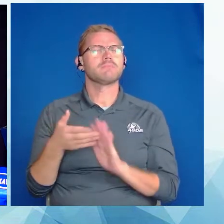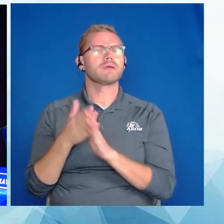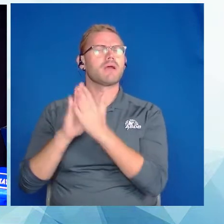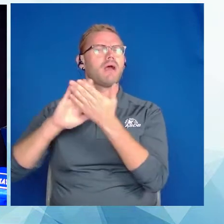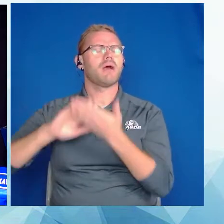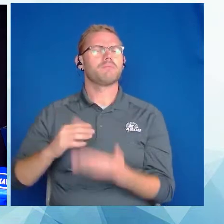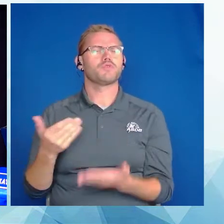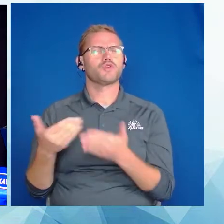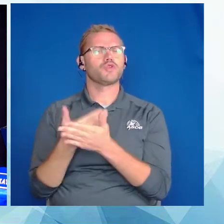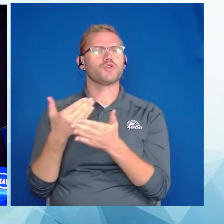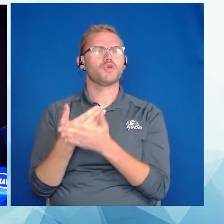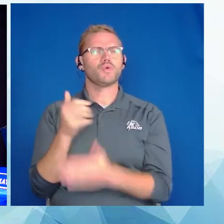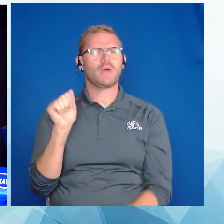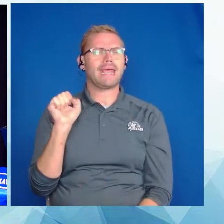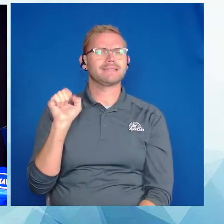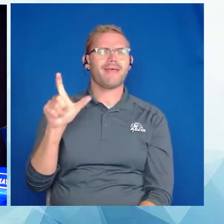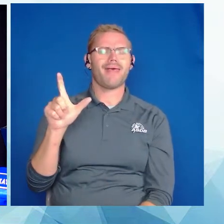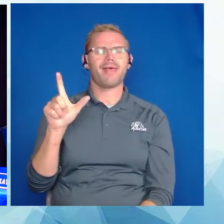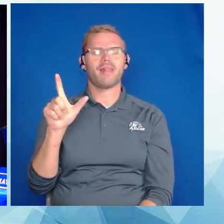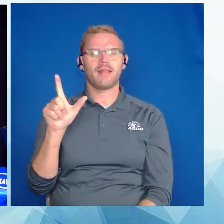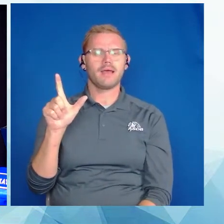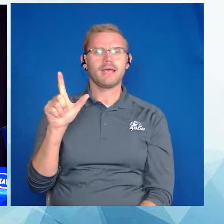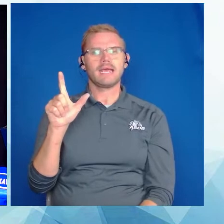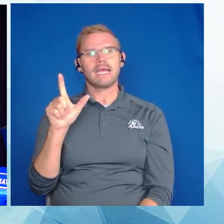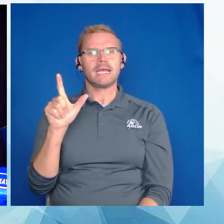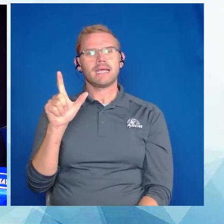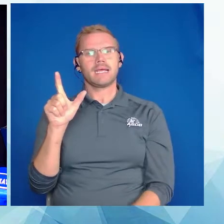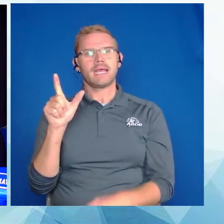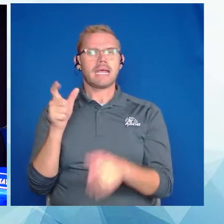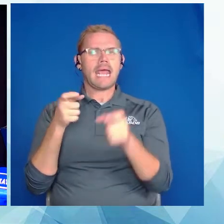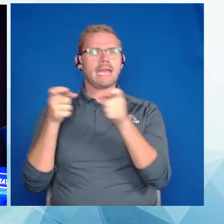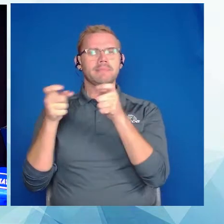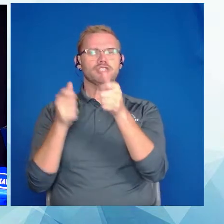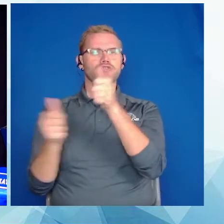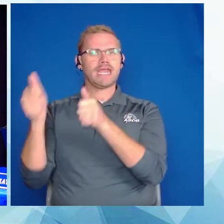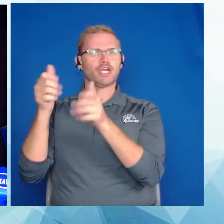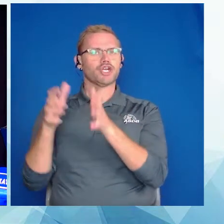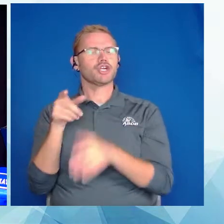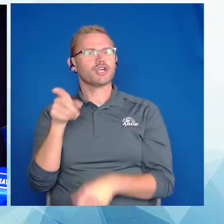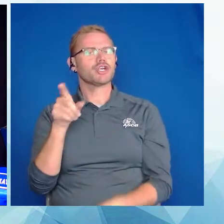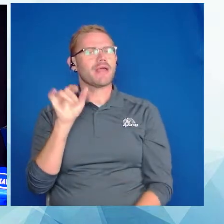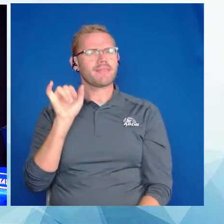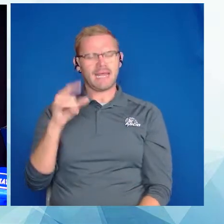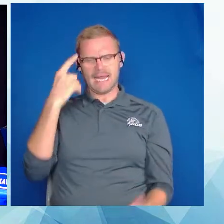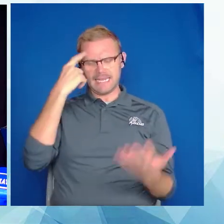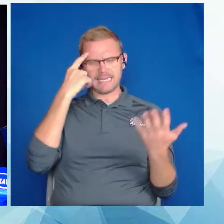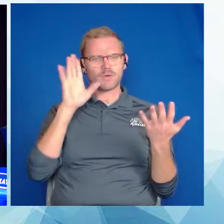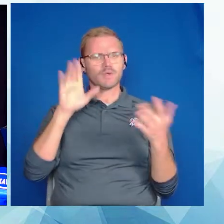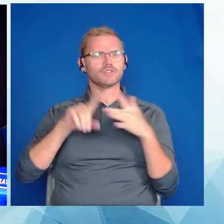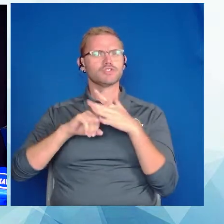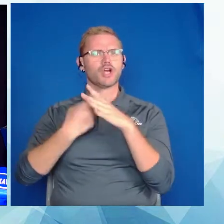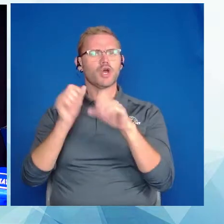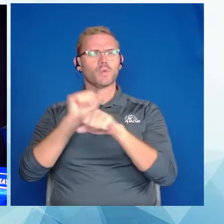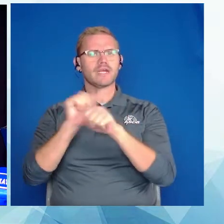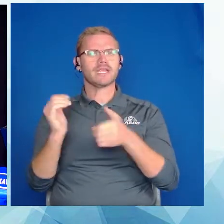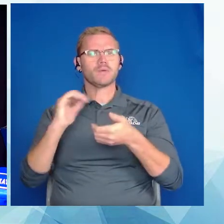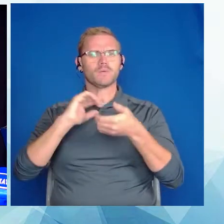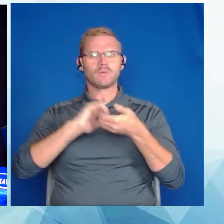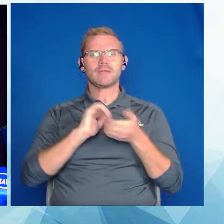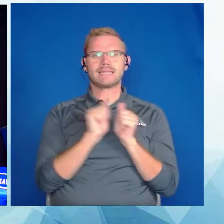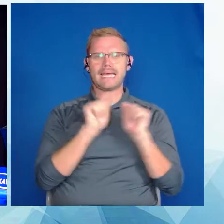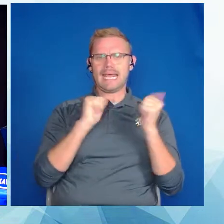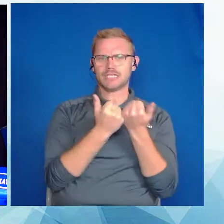new ASL administrator. That individual, I believe, is going to start working with the agency in